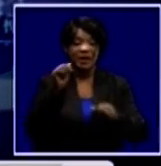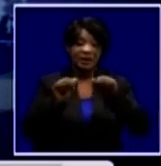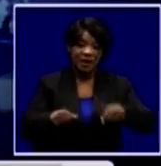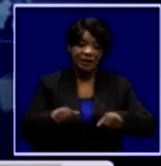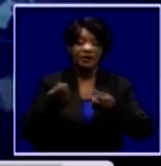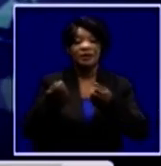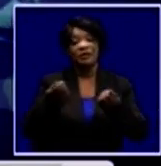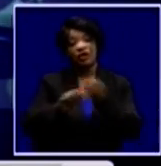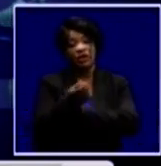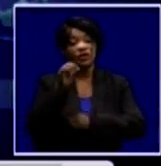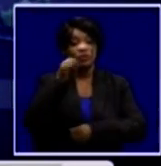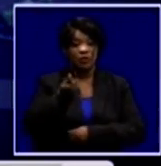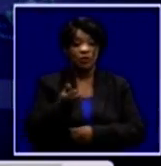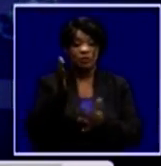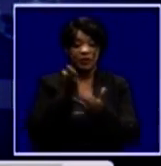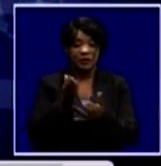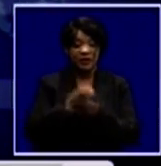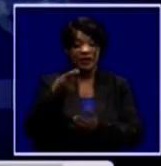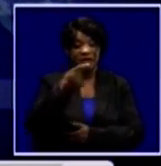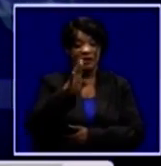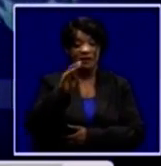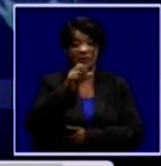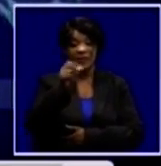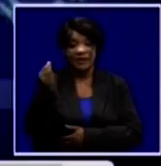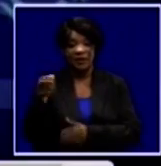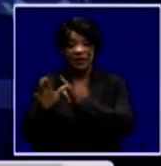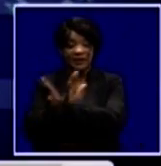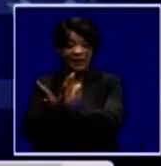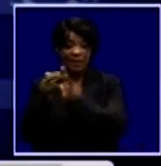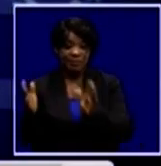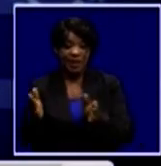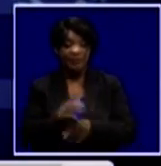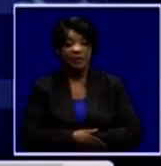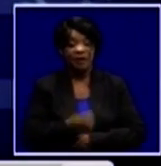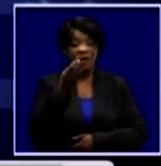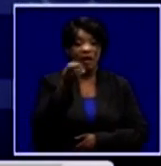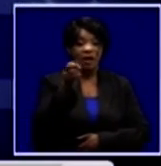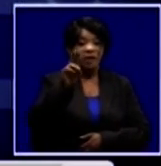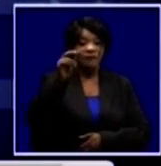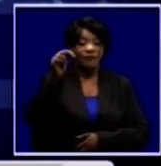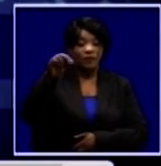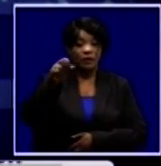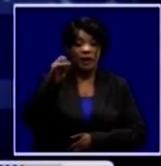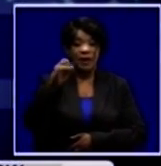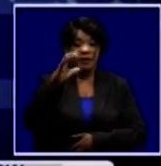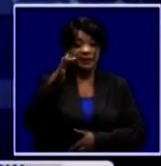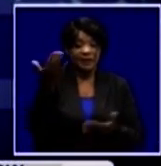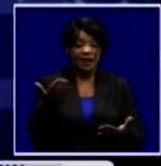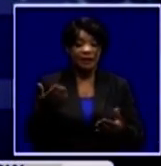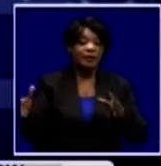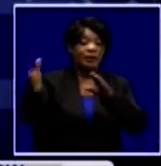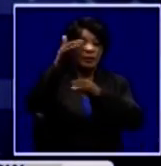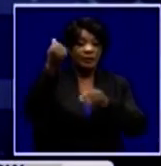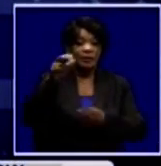versus Zambia match. In golf, Team Forensic emerged champions of this year's